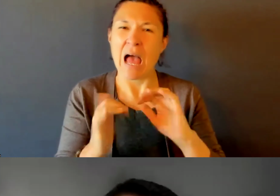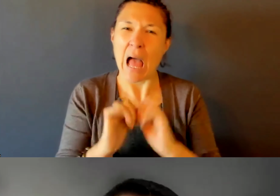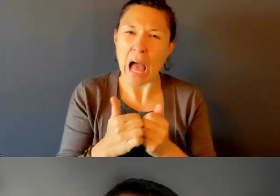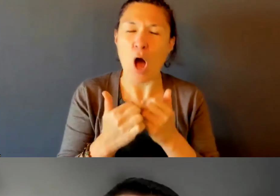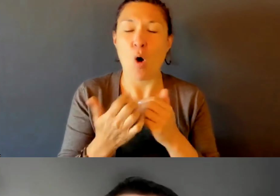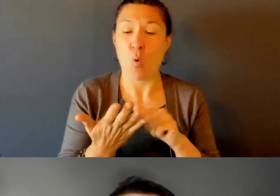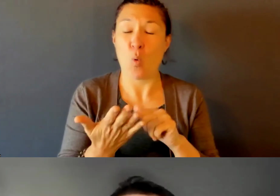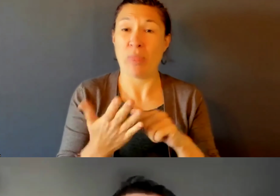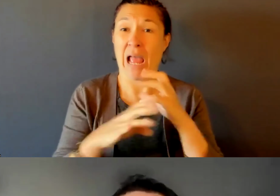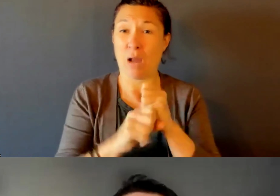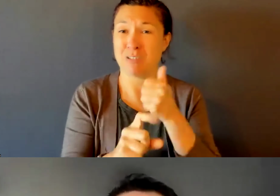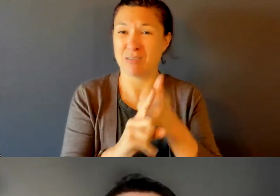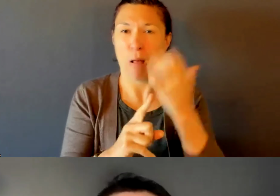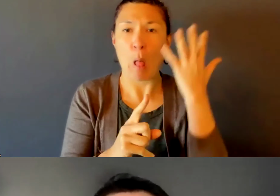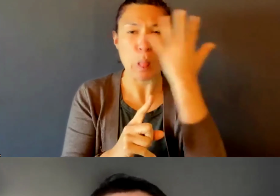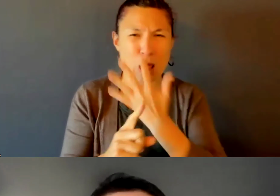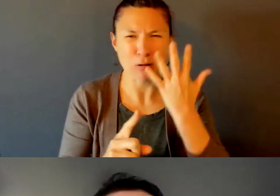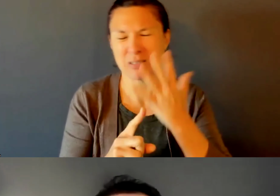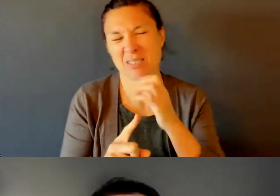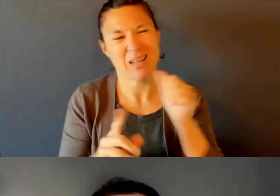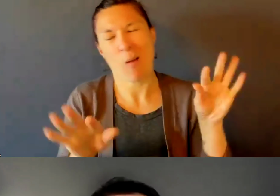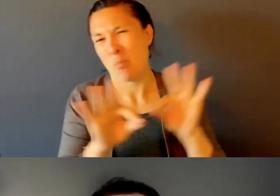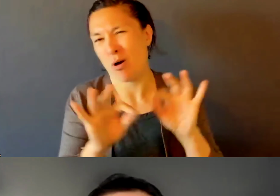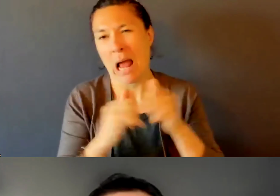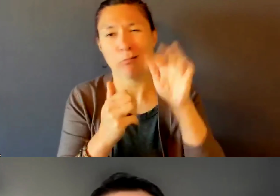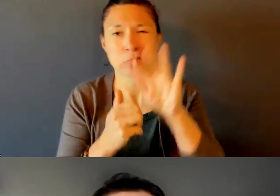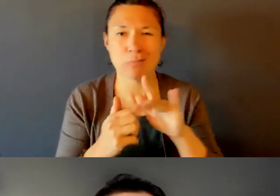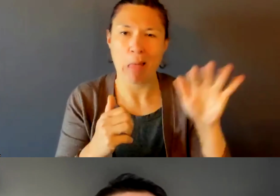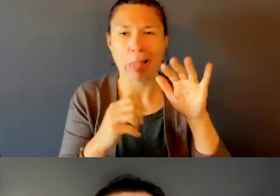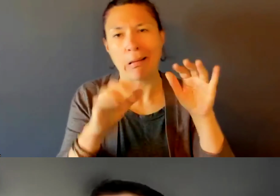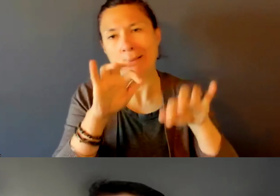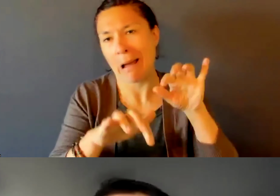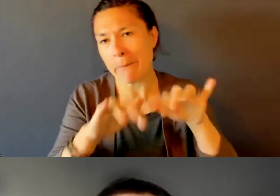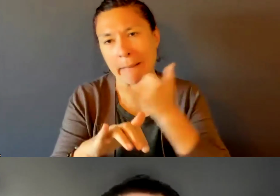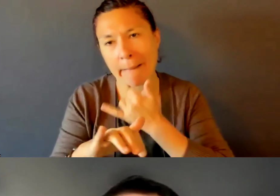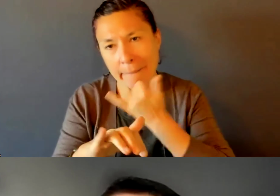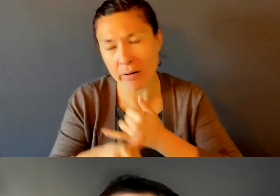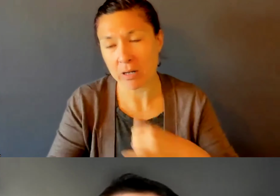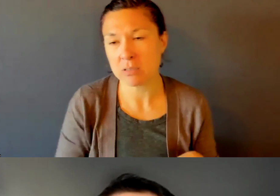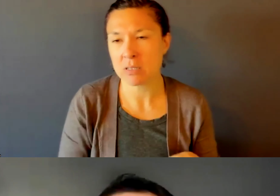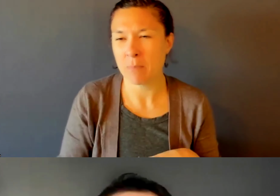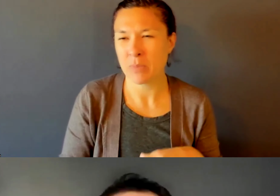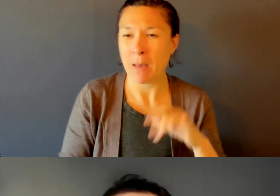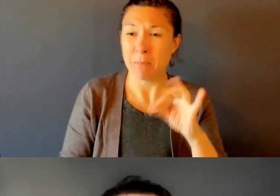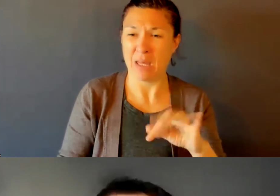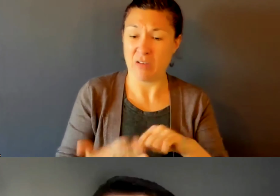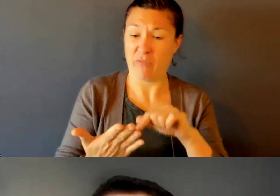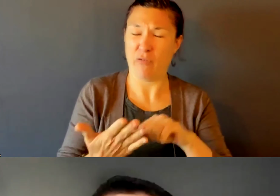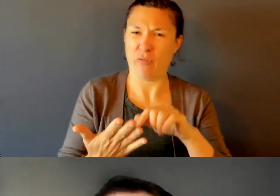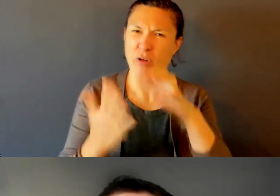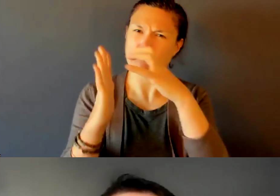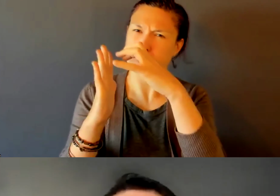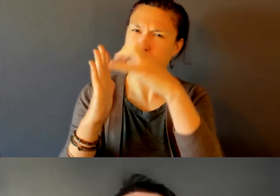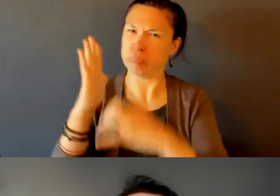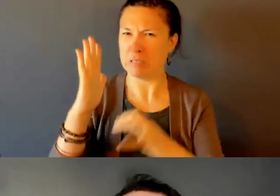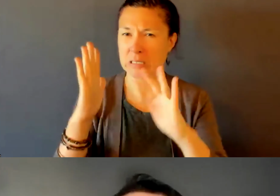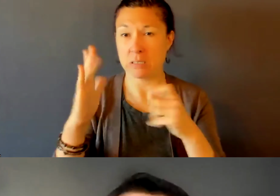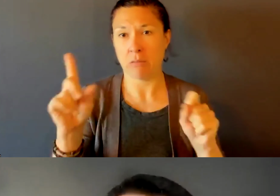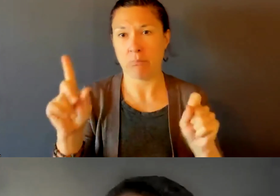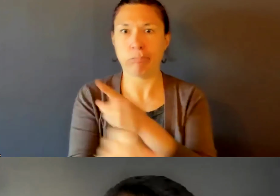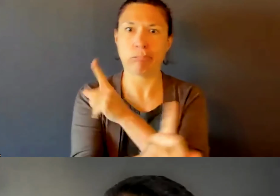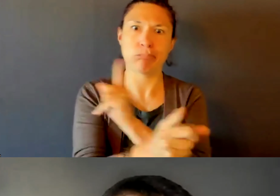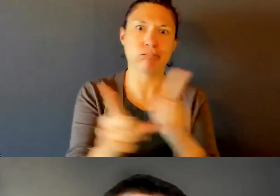me. But if the rest of the abstract is a little unclear and it's meandering and the punctuation is all over the place, then